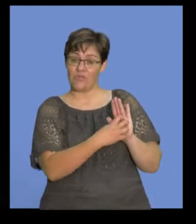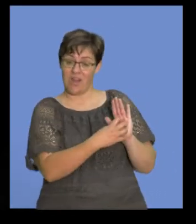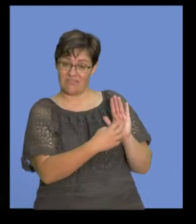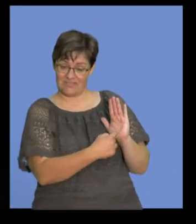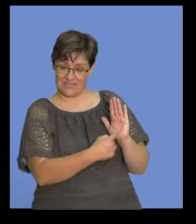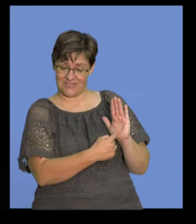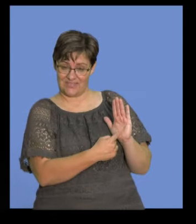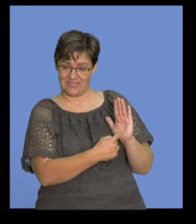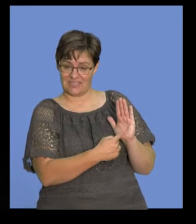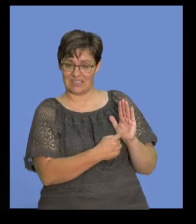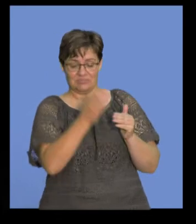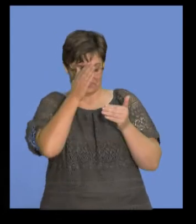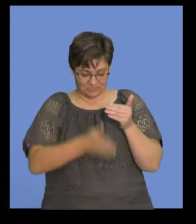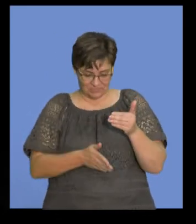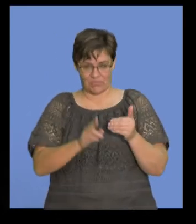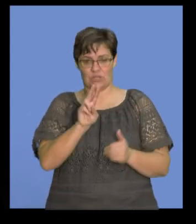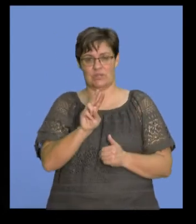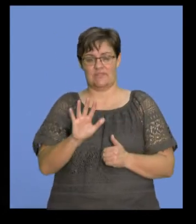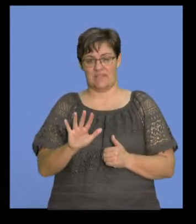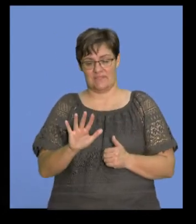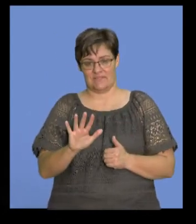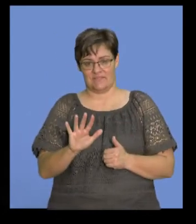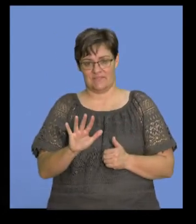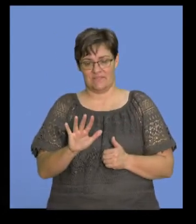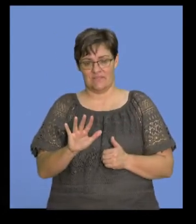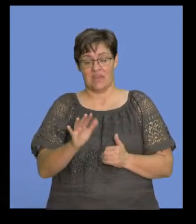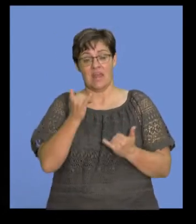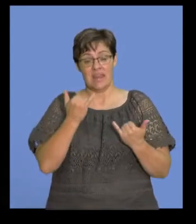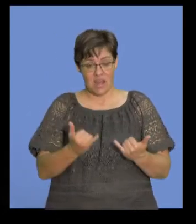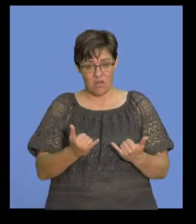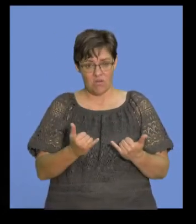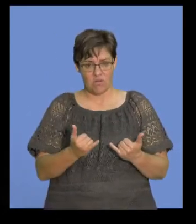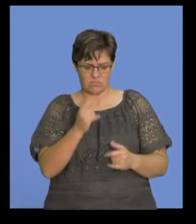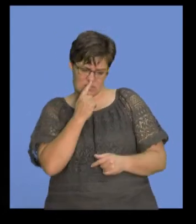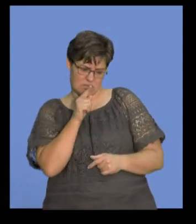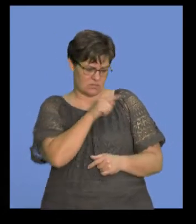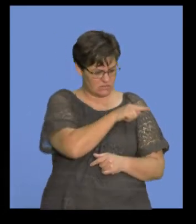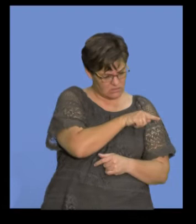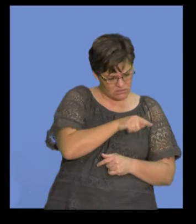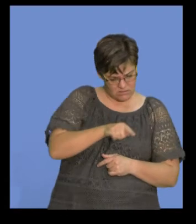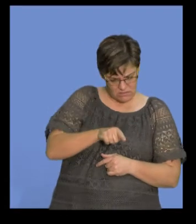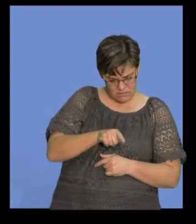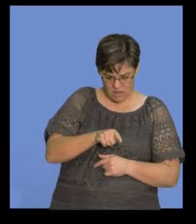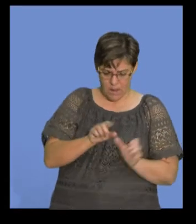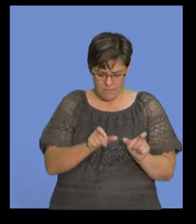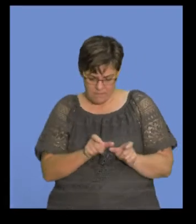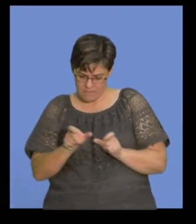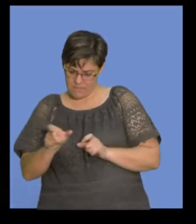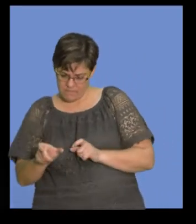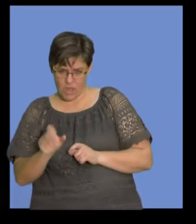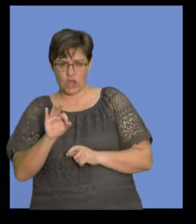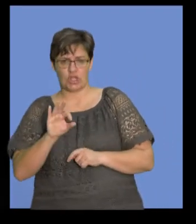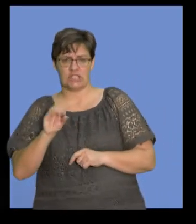graph or data set currently stops at 25. You've got to now try and figure out what would be